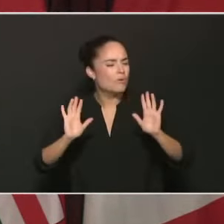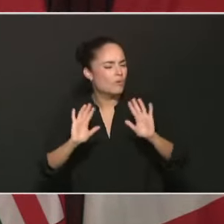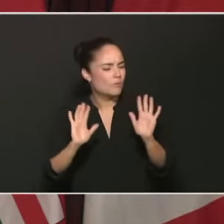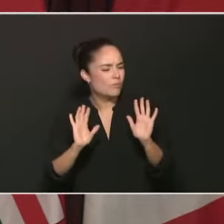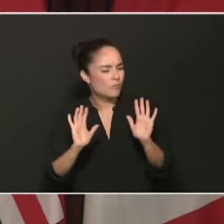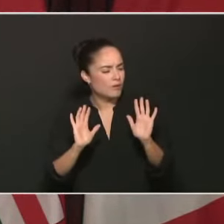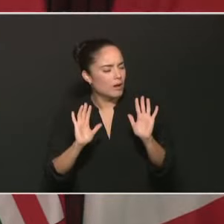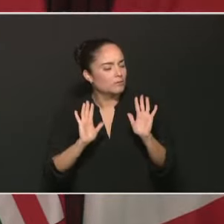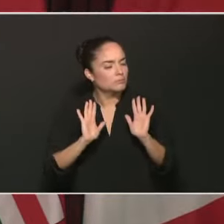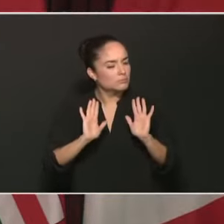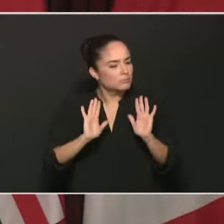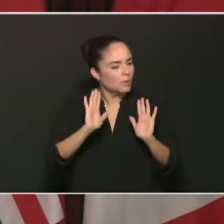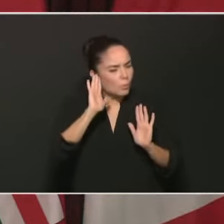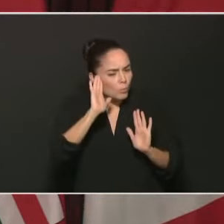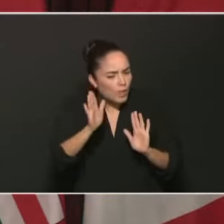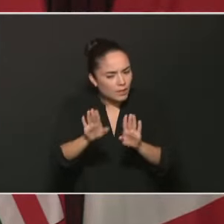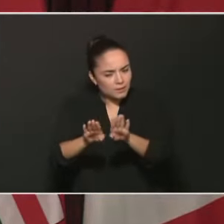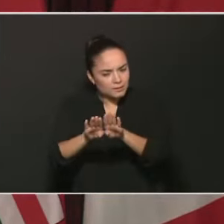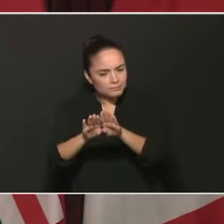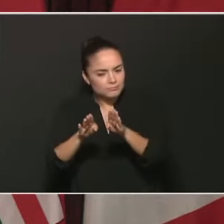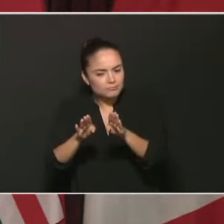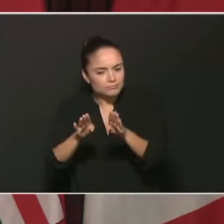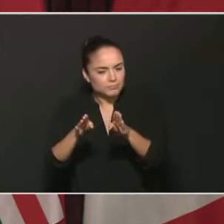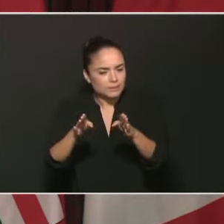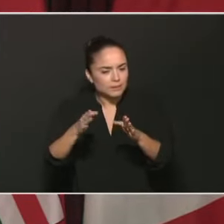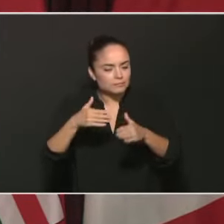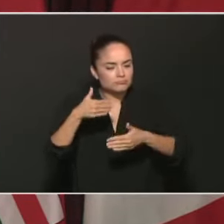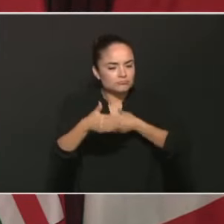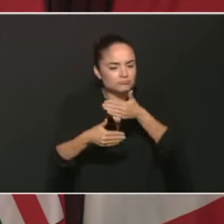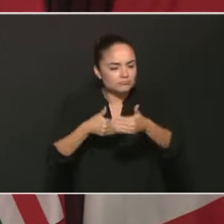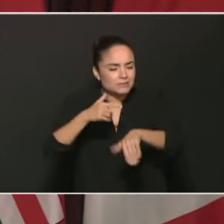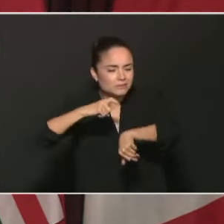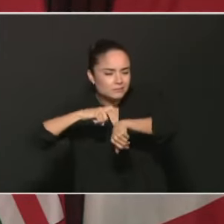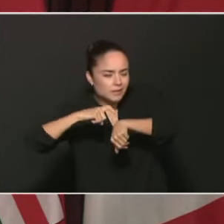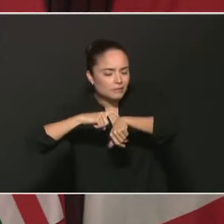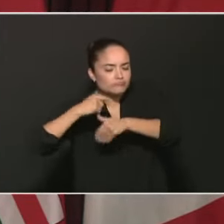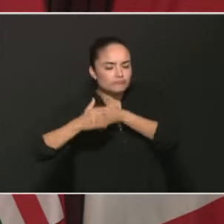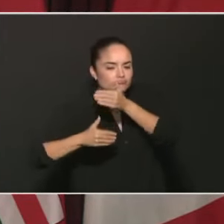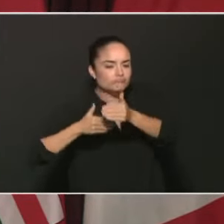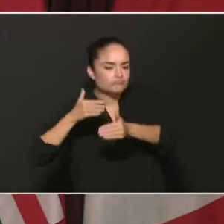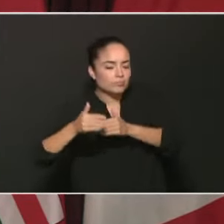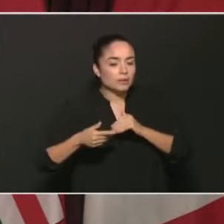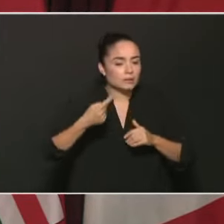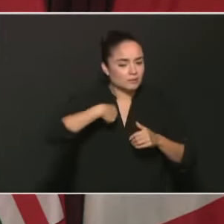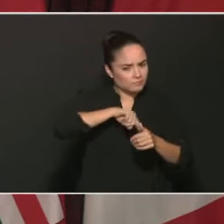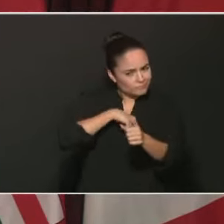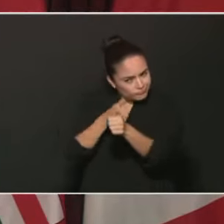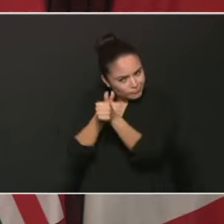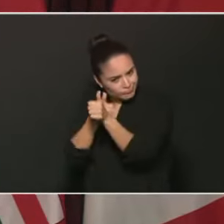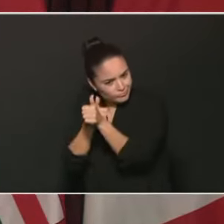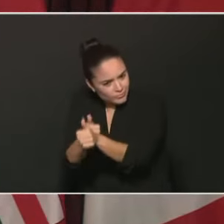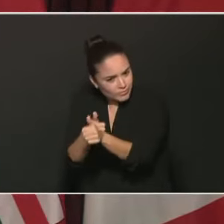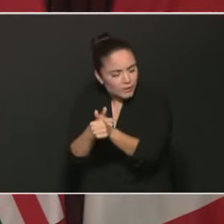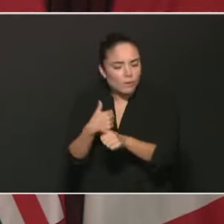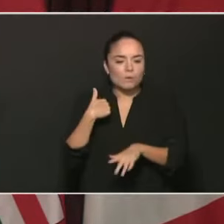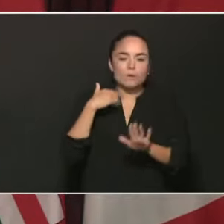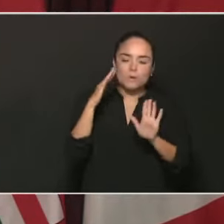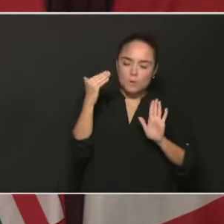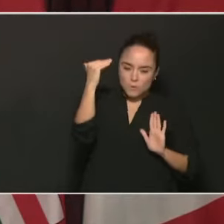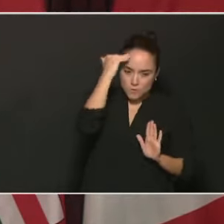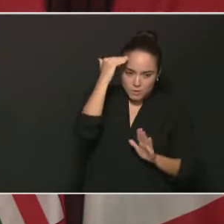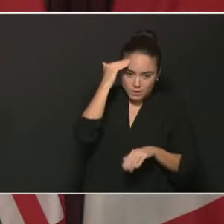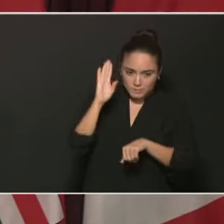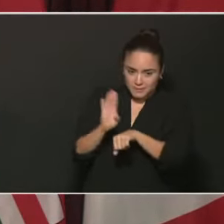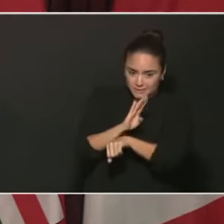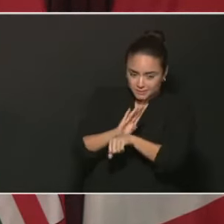and recommendation to government. It has been adhered to, and we are cognizant of the negative effects on businesses and want